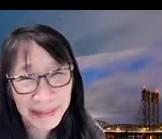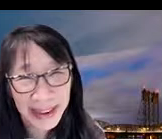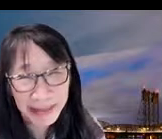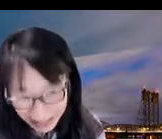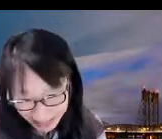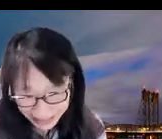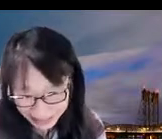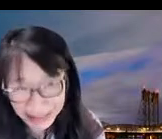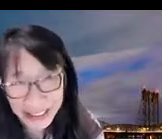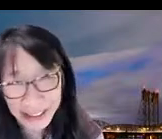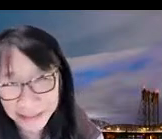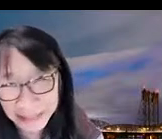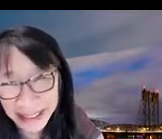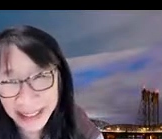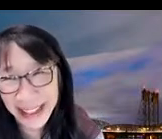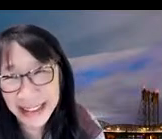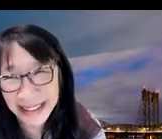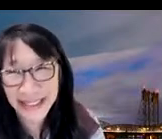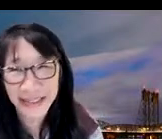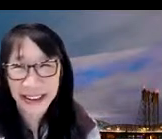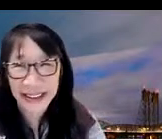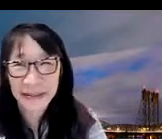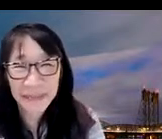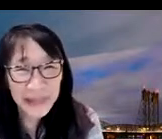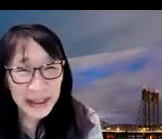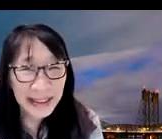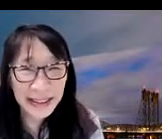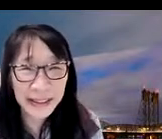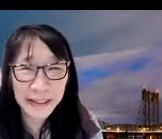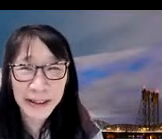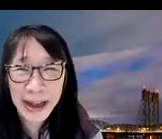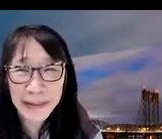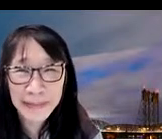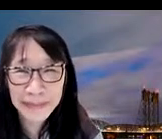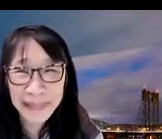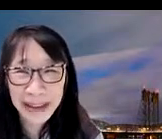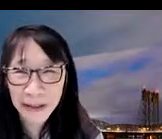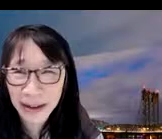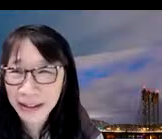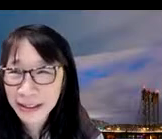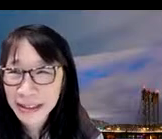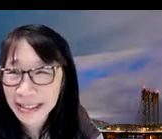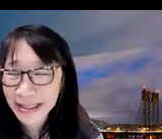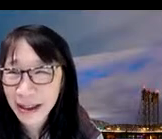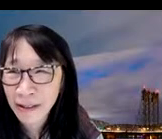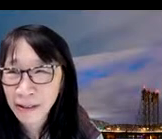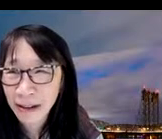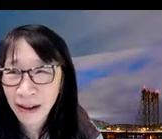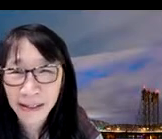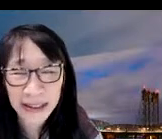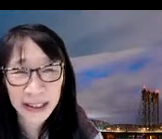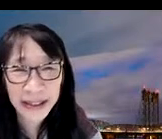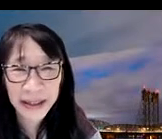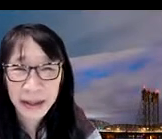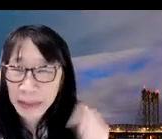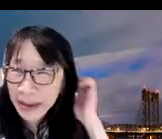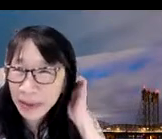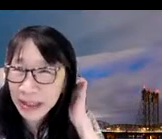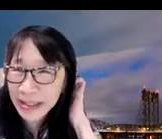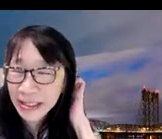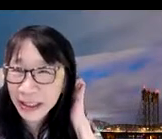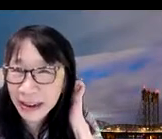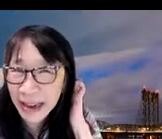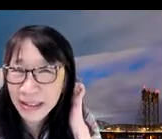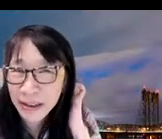me and sometimes it doesn't. So that's just for fun. So what I'll do is I'll call on you. I think that might